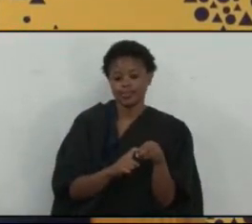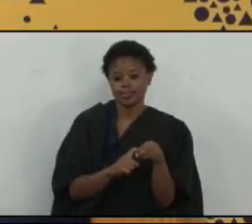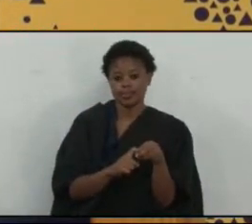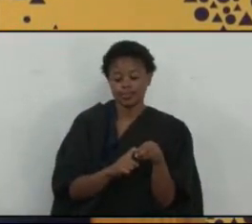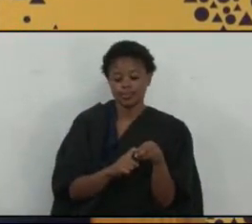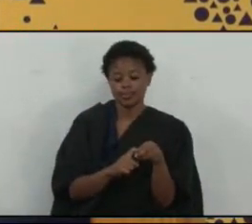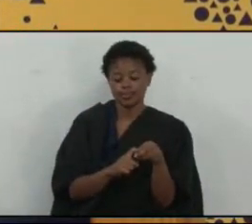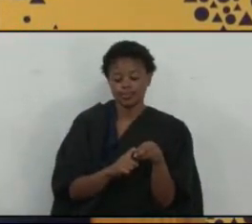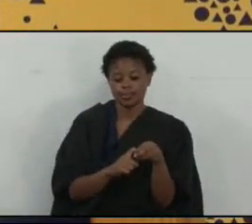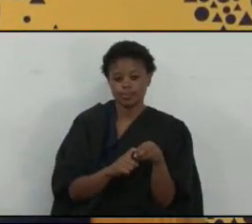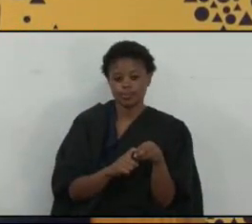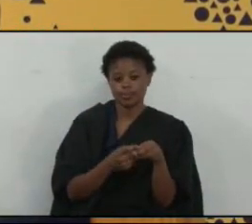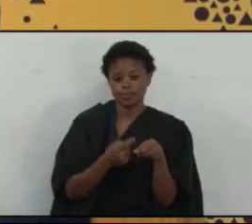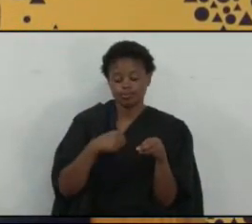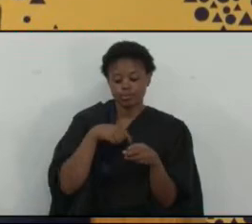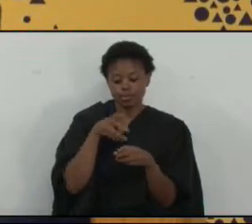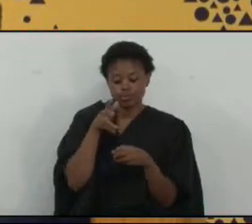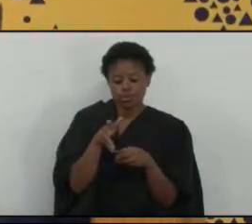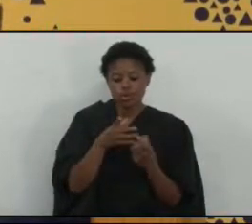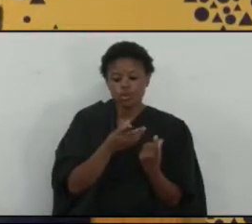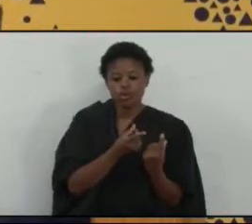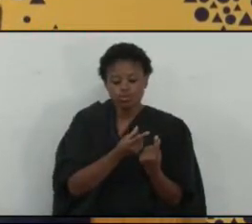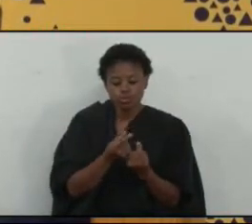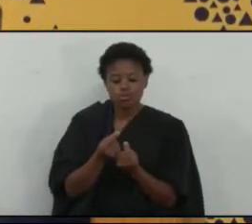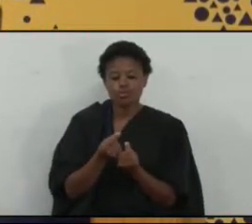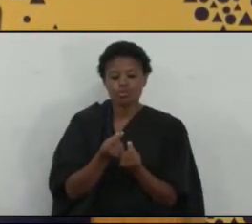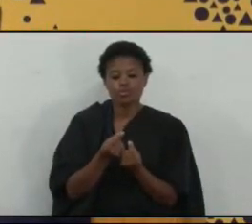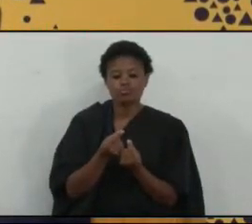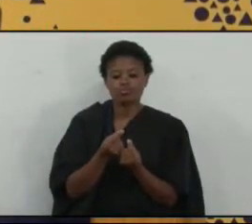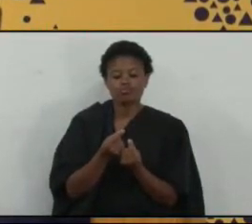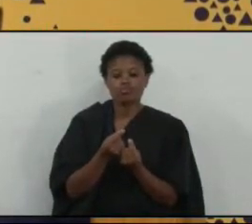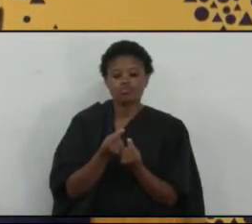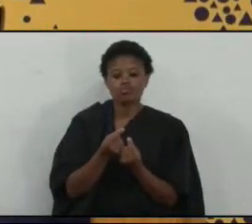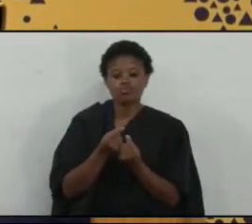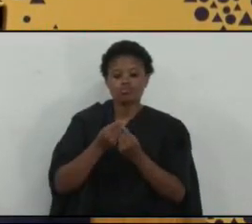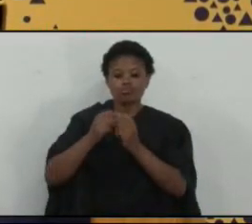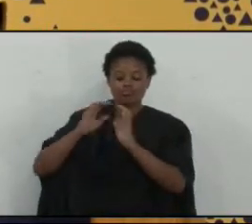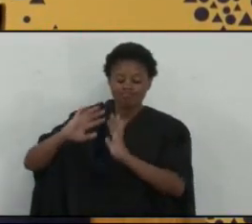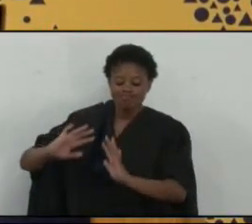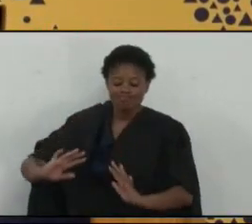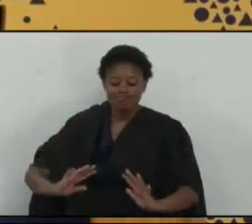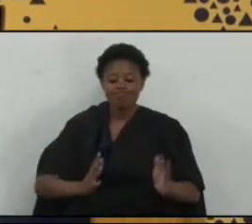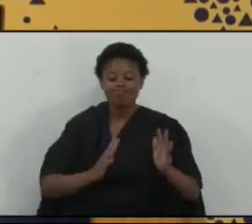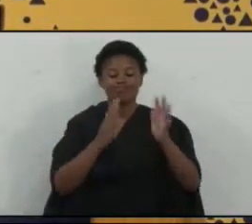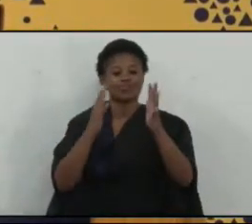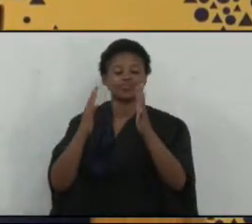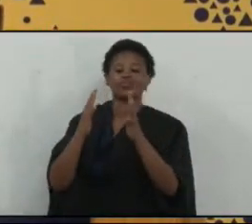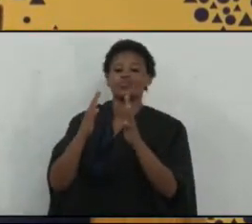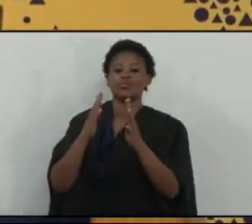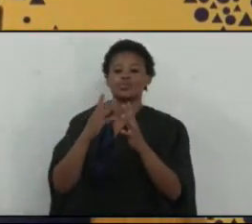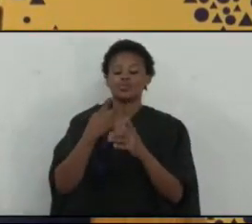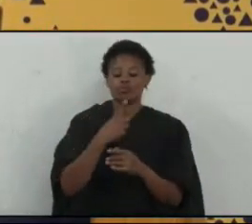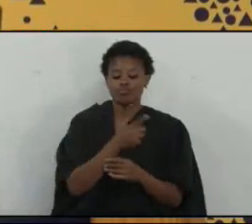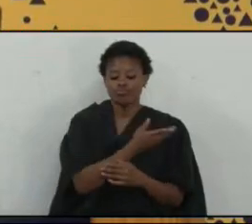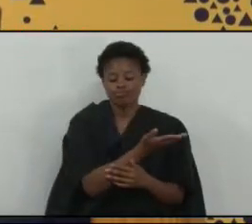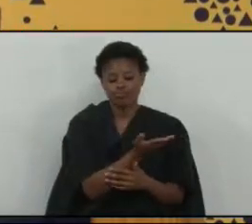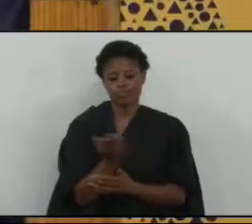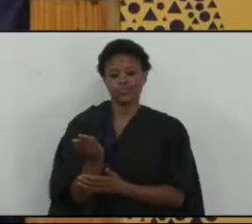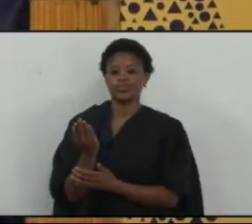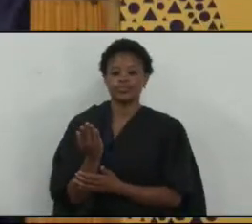we really want to do a special shout out, a special applause to them.